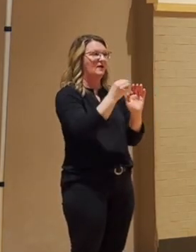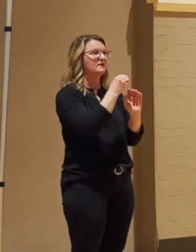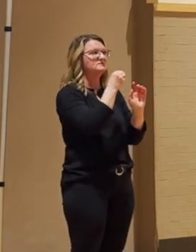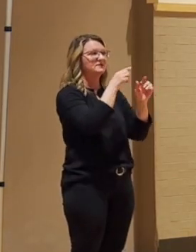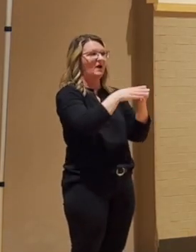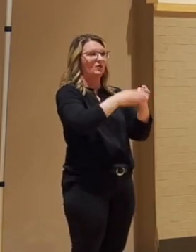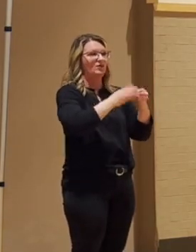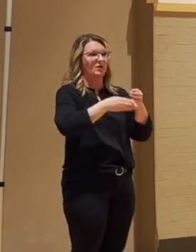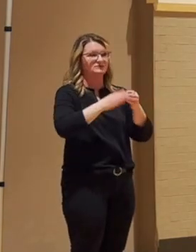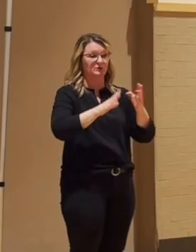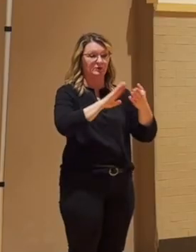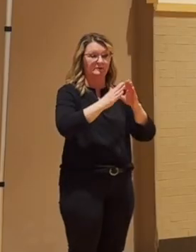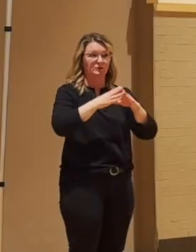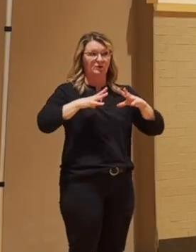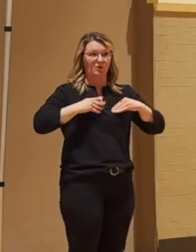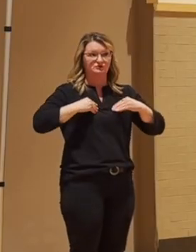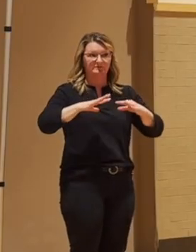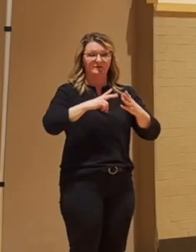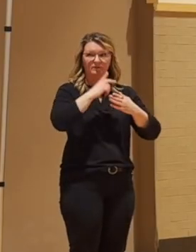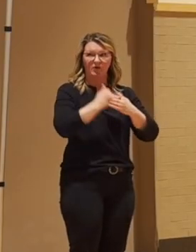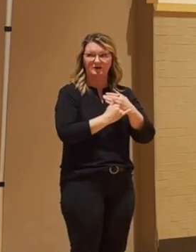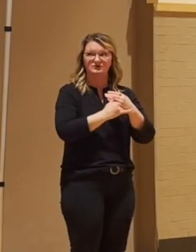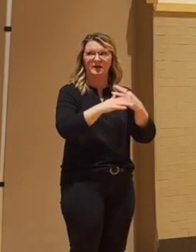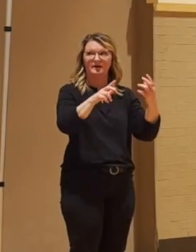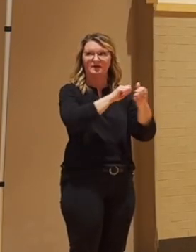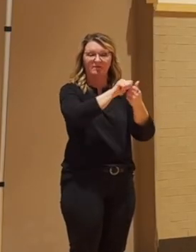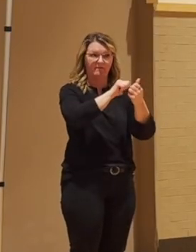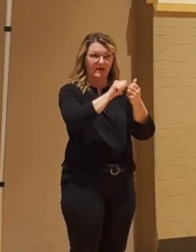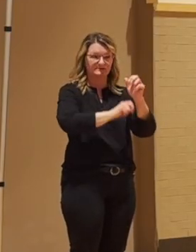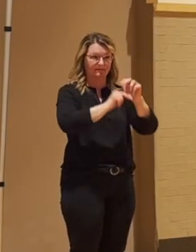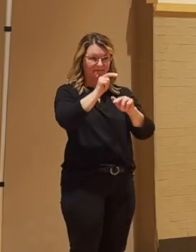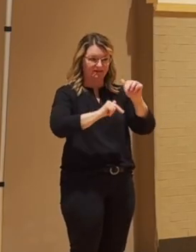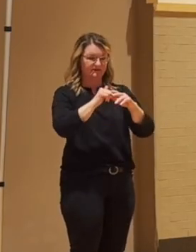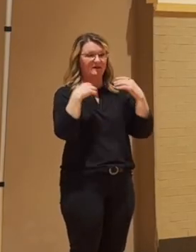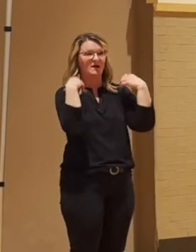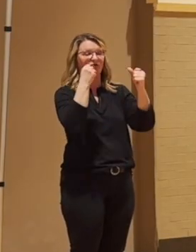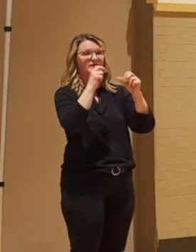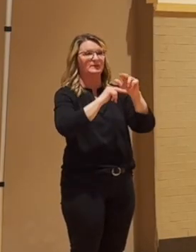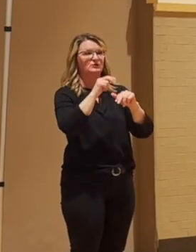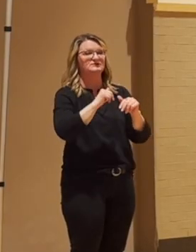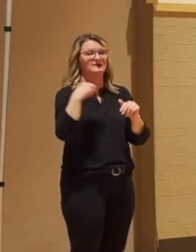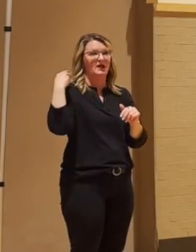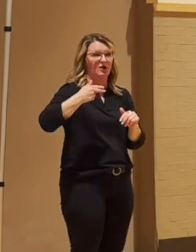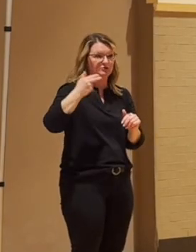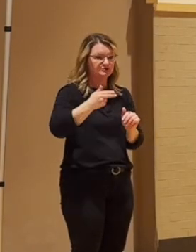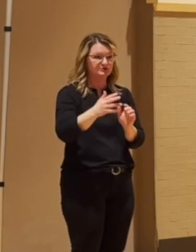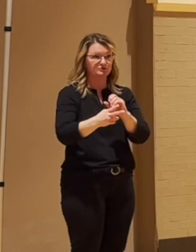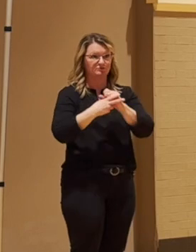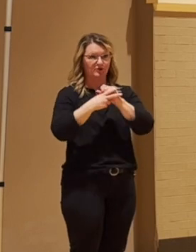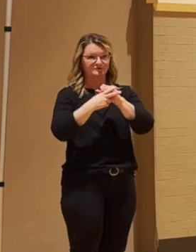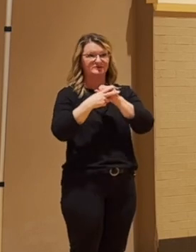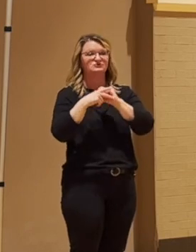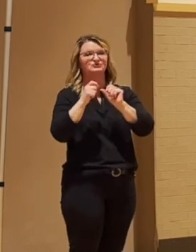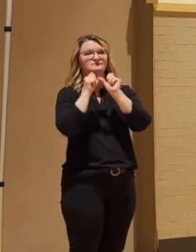So community ownership of the project, capacity building, healthy communities, heritage preservation,